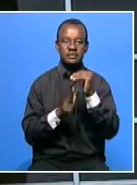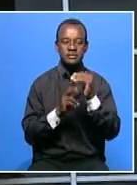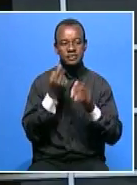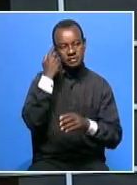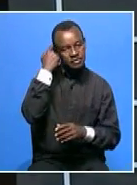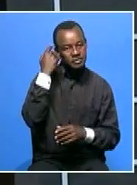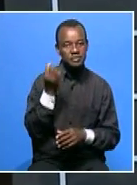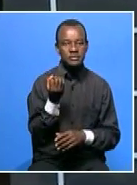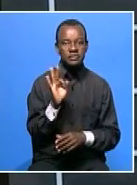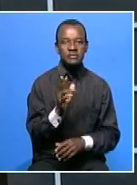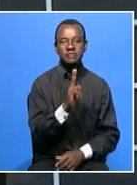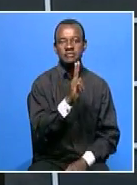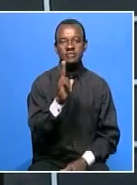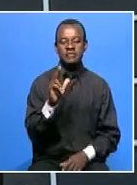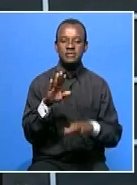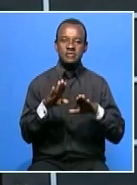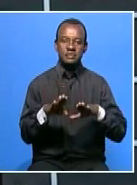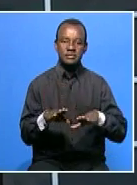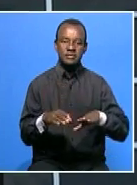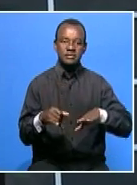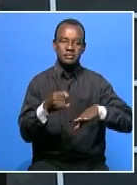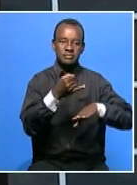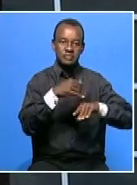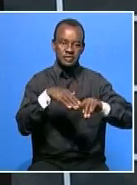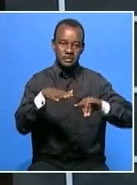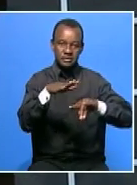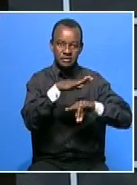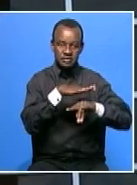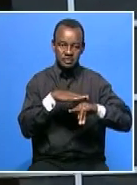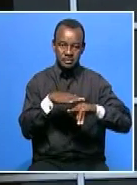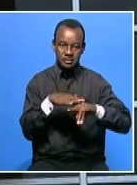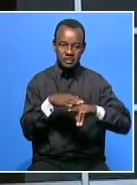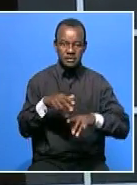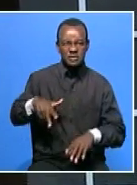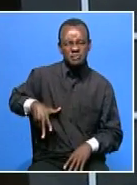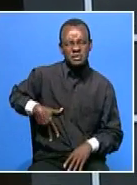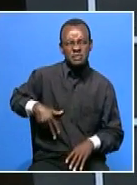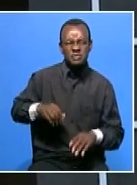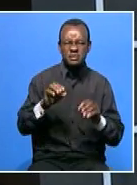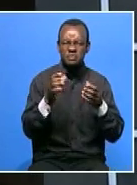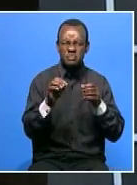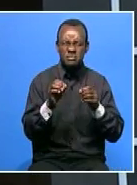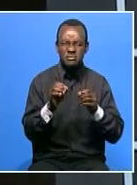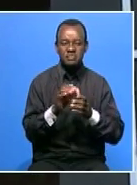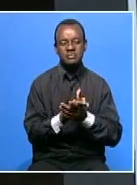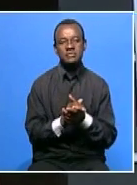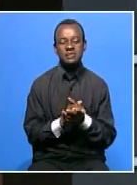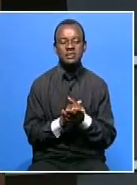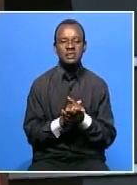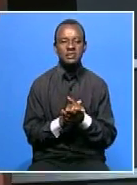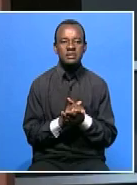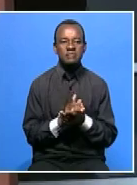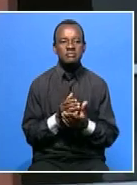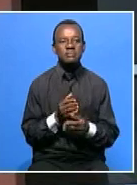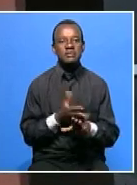communities residing within conservancies feel that they are not benefiting from activities such as concessions, trophy